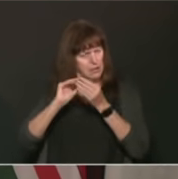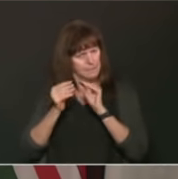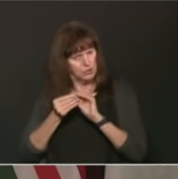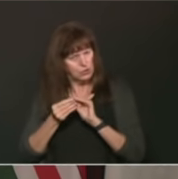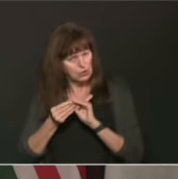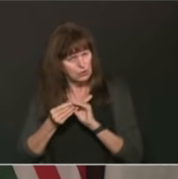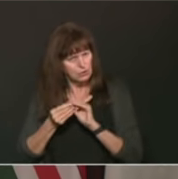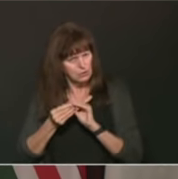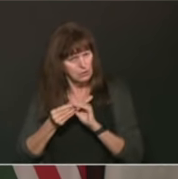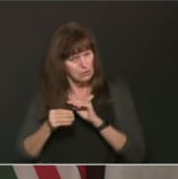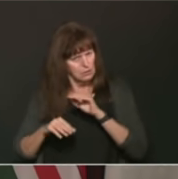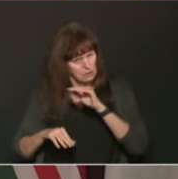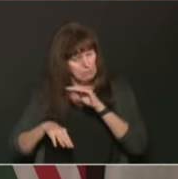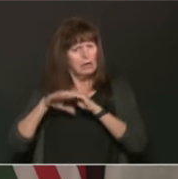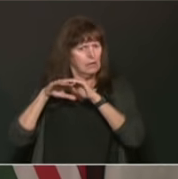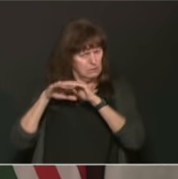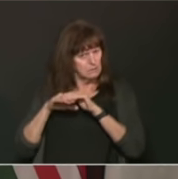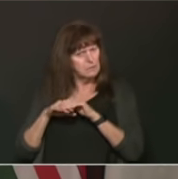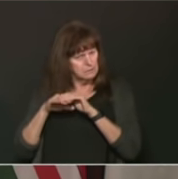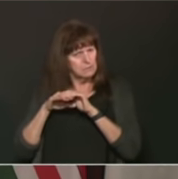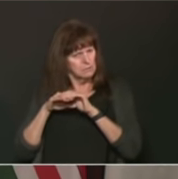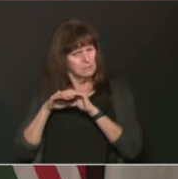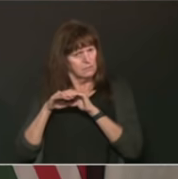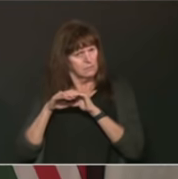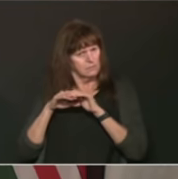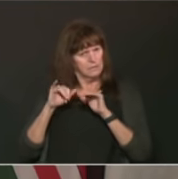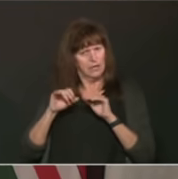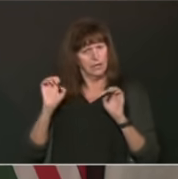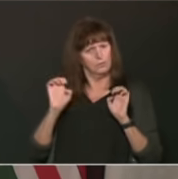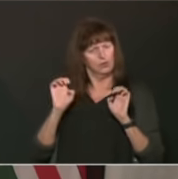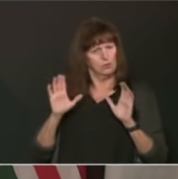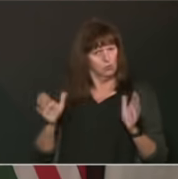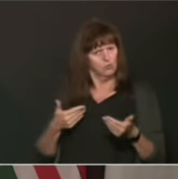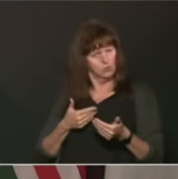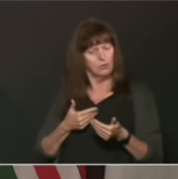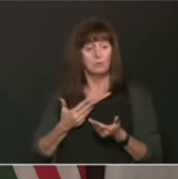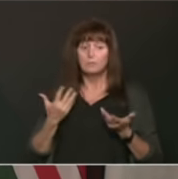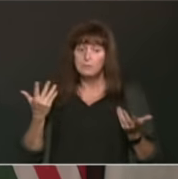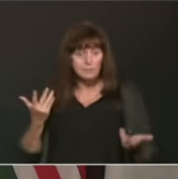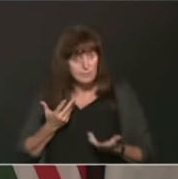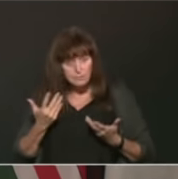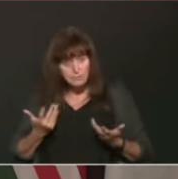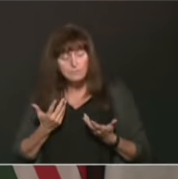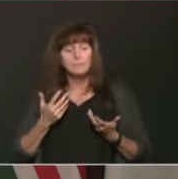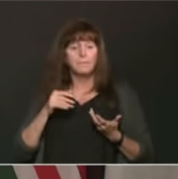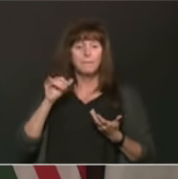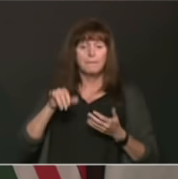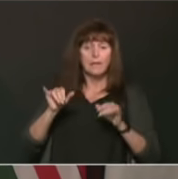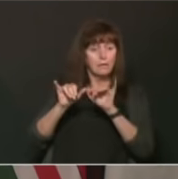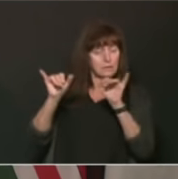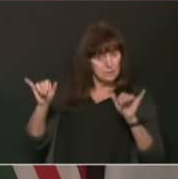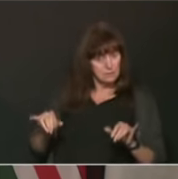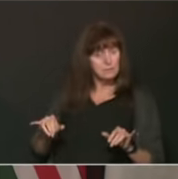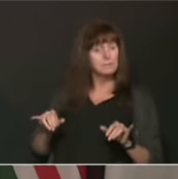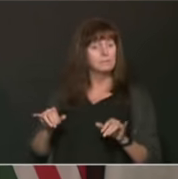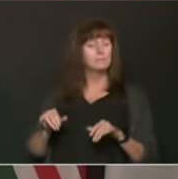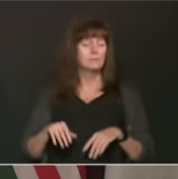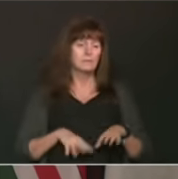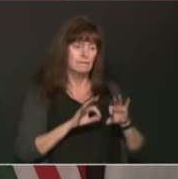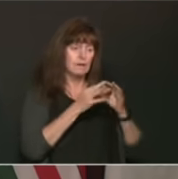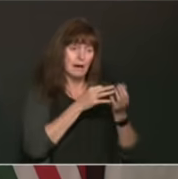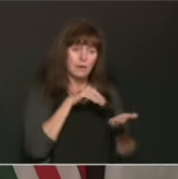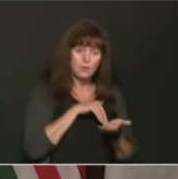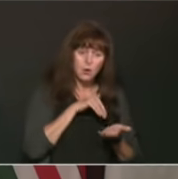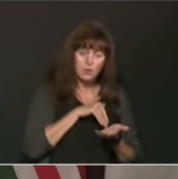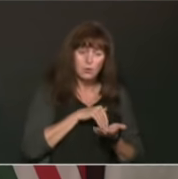their maximum right now in emergency medicine. So the more the system works cohesively and collectively, the better off we'll be able